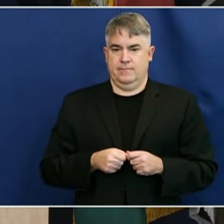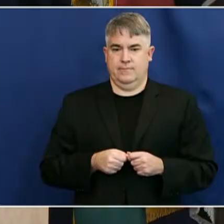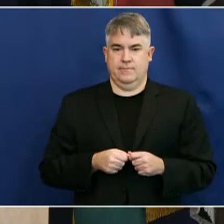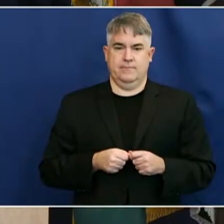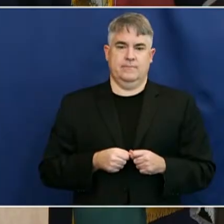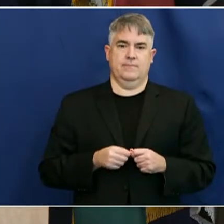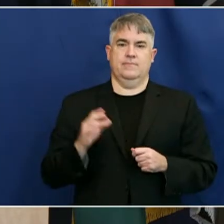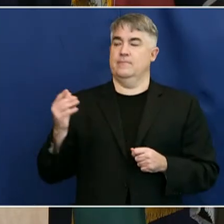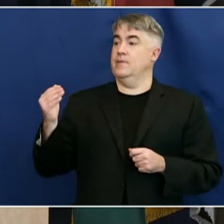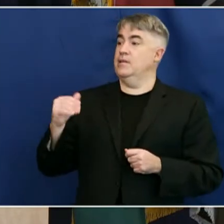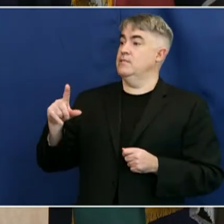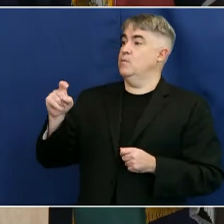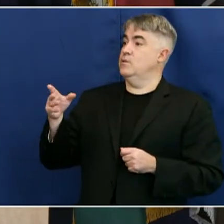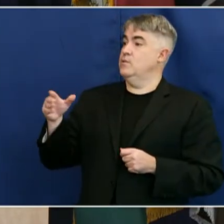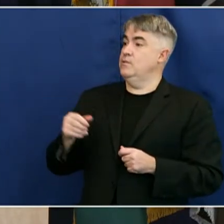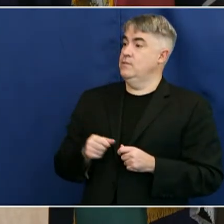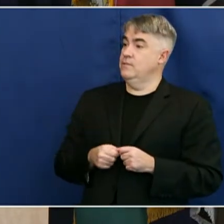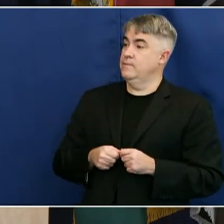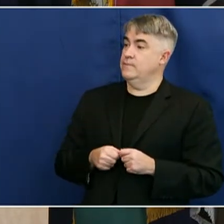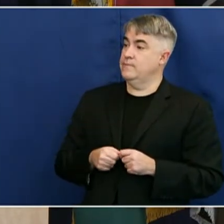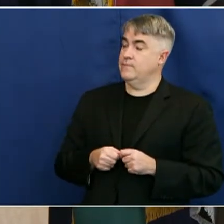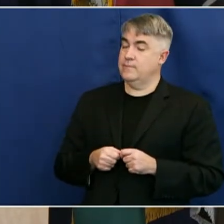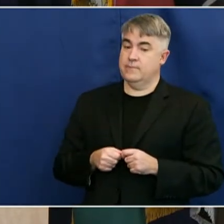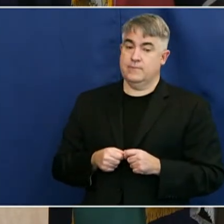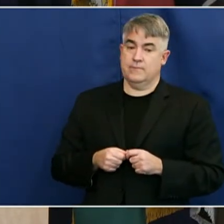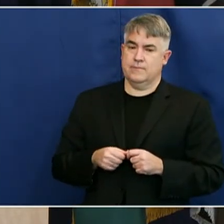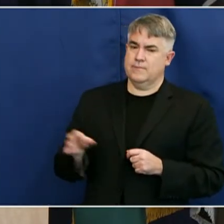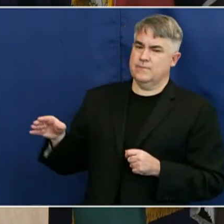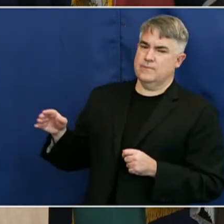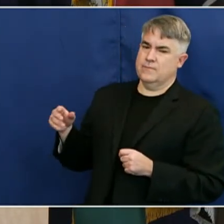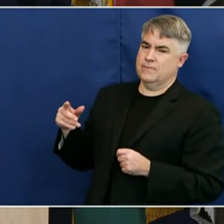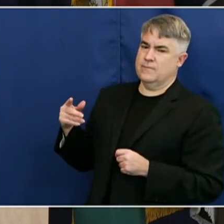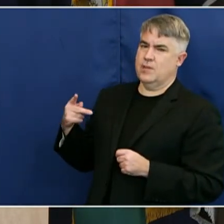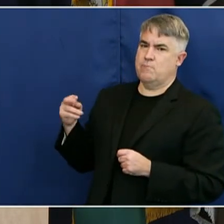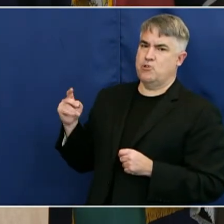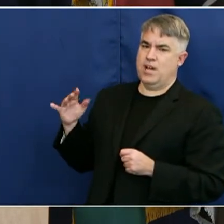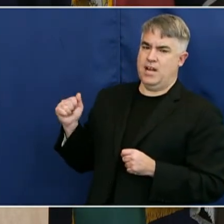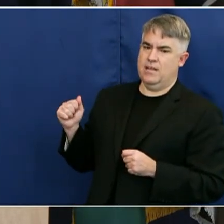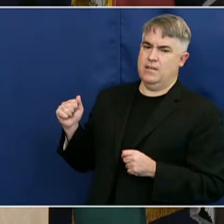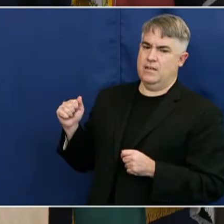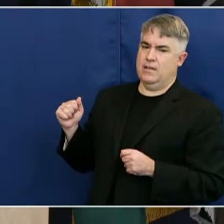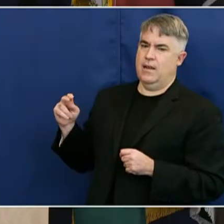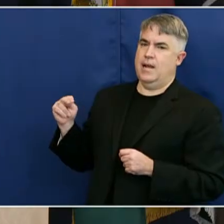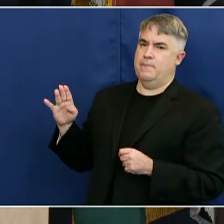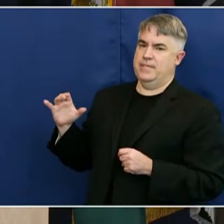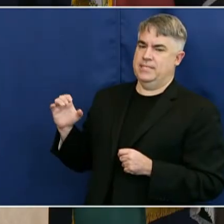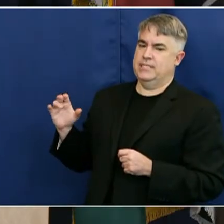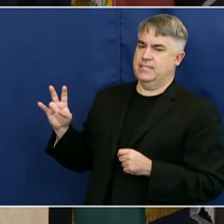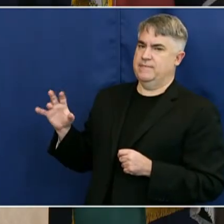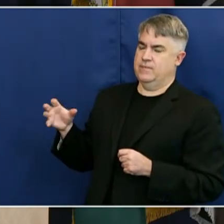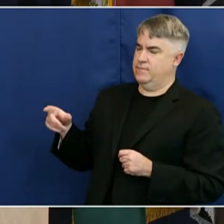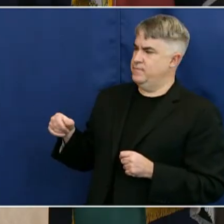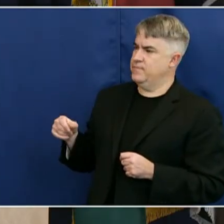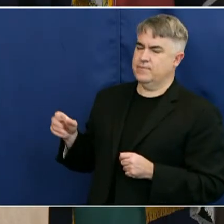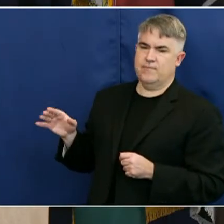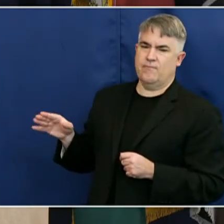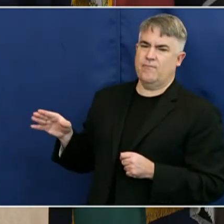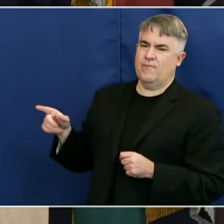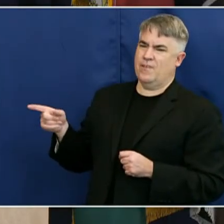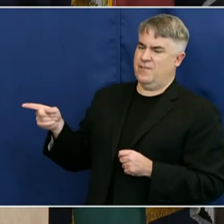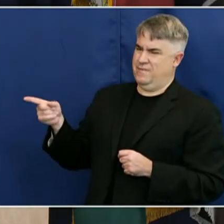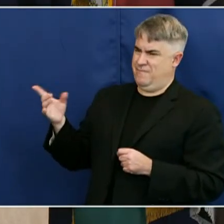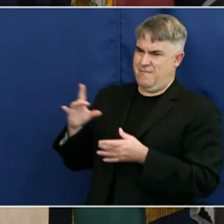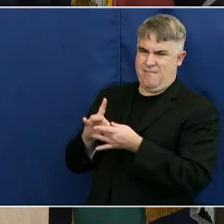All right, next question. Okay, this next question is from Priya at NBC7. The next tier opens up vaccines to anyone 16